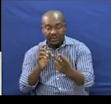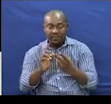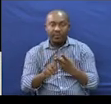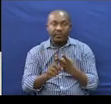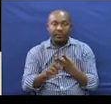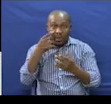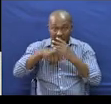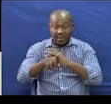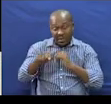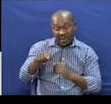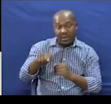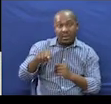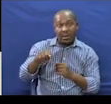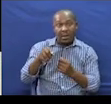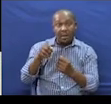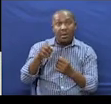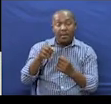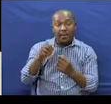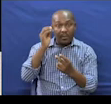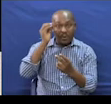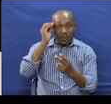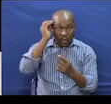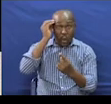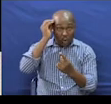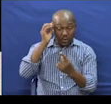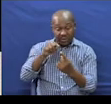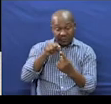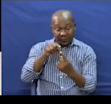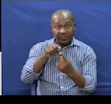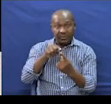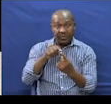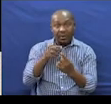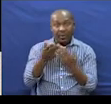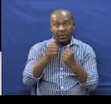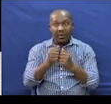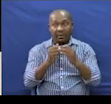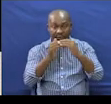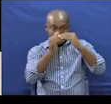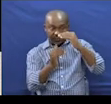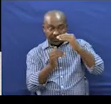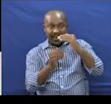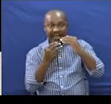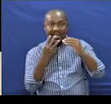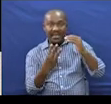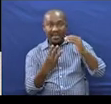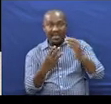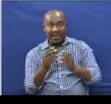that concept we are supposed to deal with 3 main